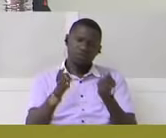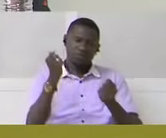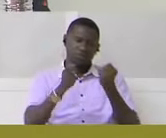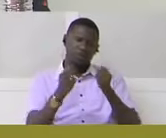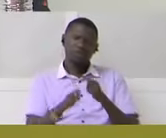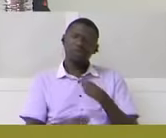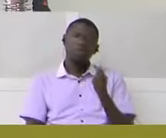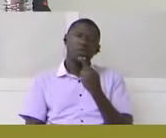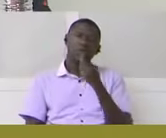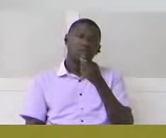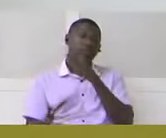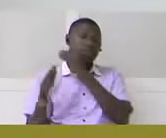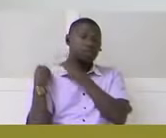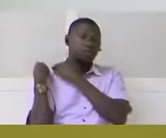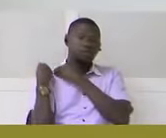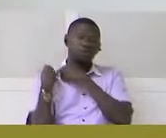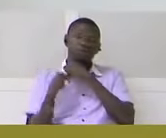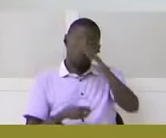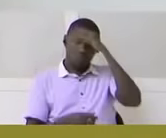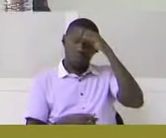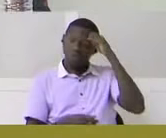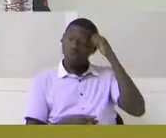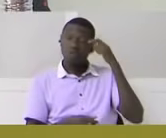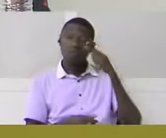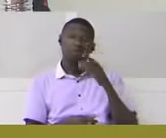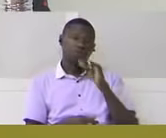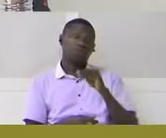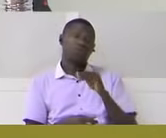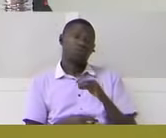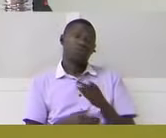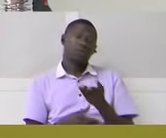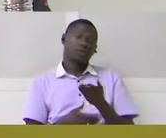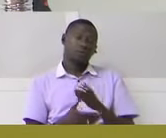his role. Asikeno atella doko mu convoy bitakan